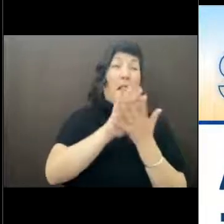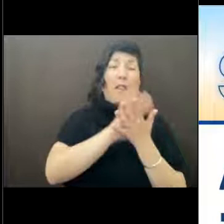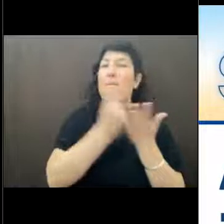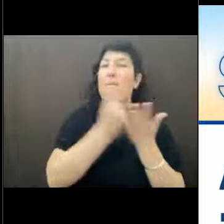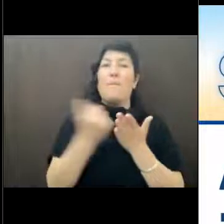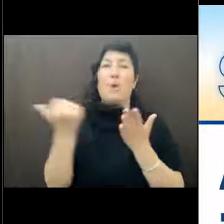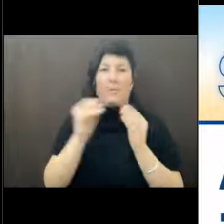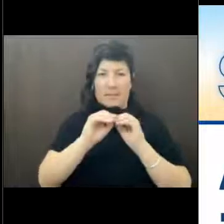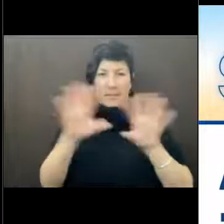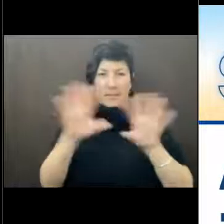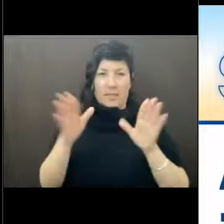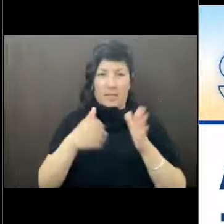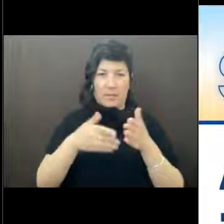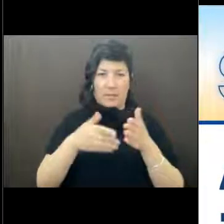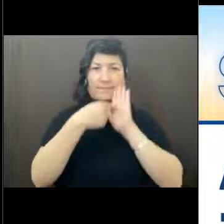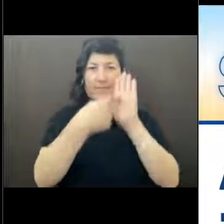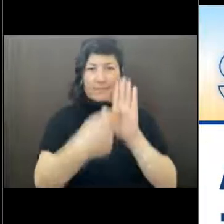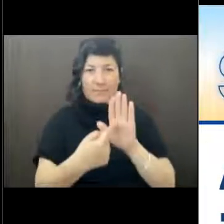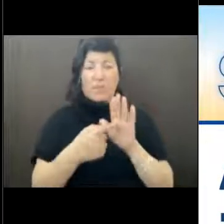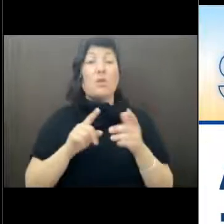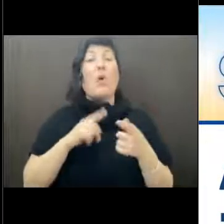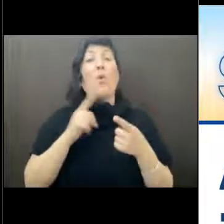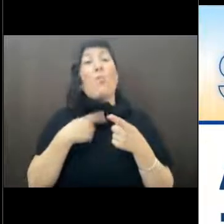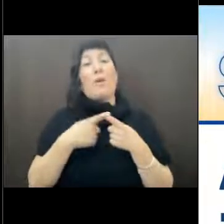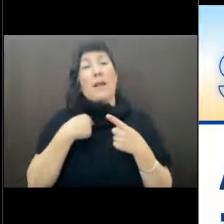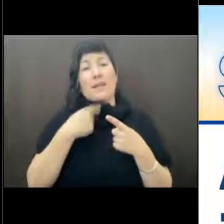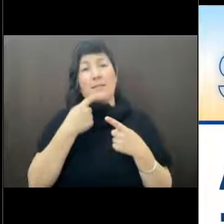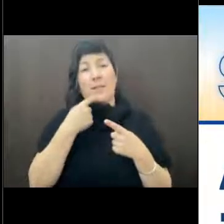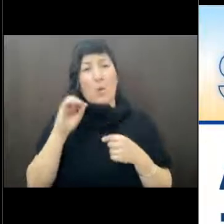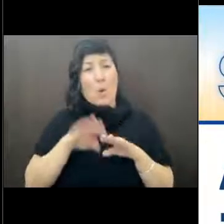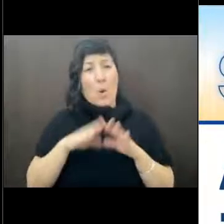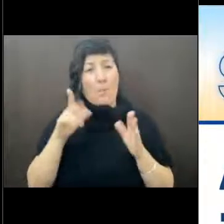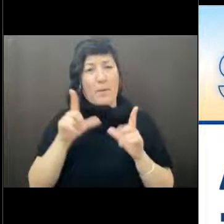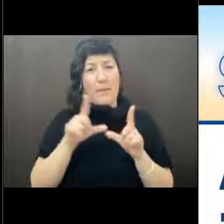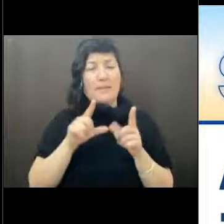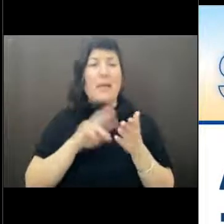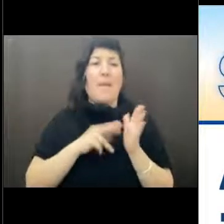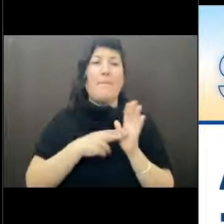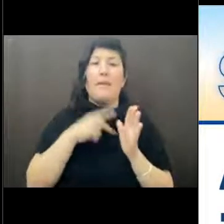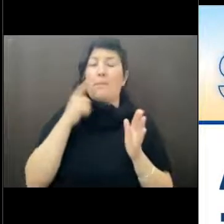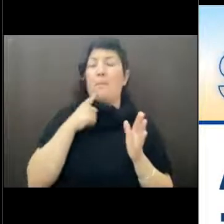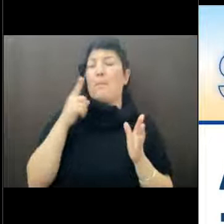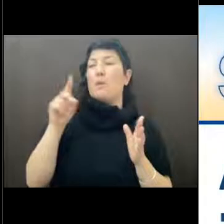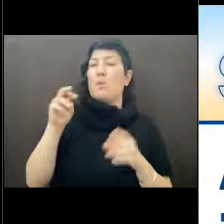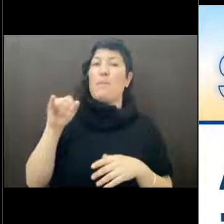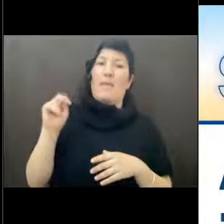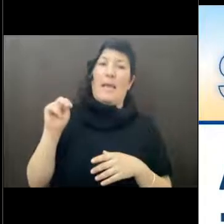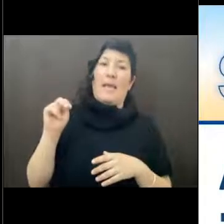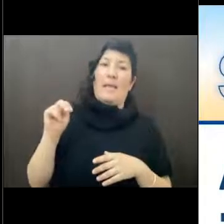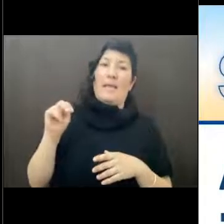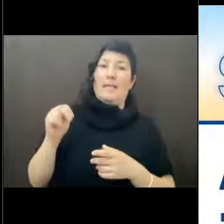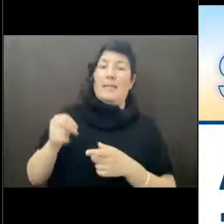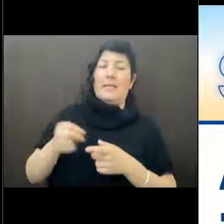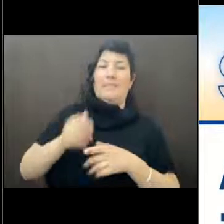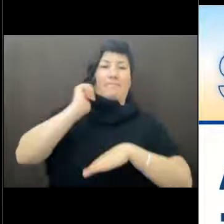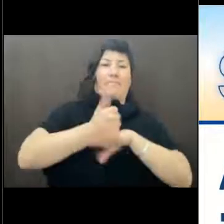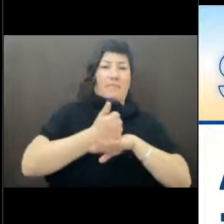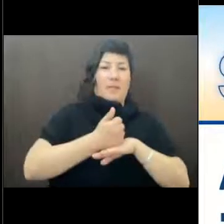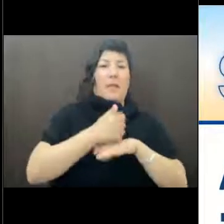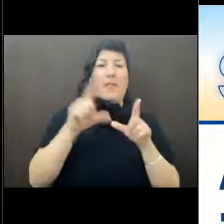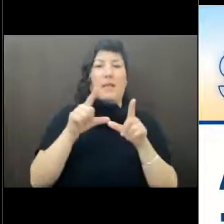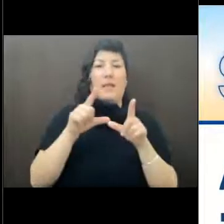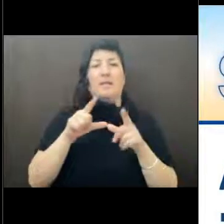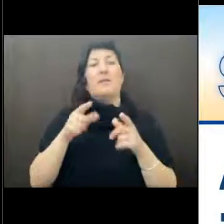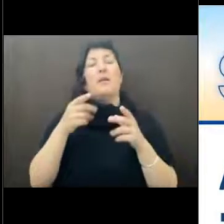in this context, I'm referring specifically to the public domain dedication licenses, and the ones most commonly known are CC0